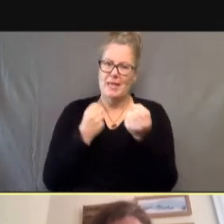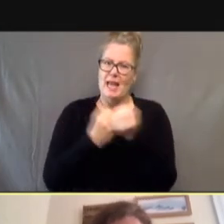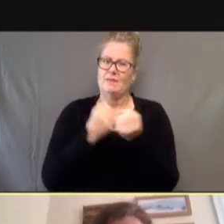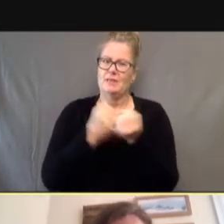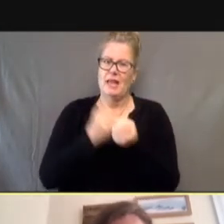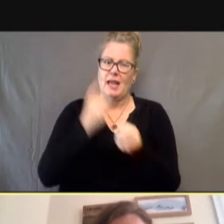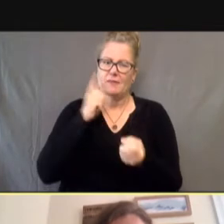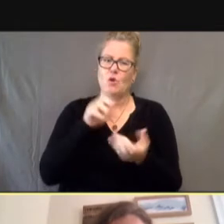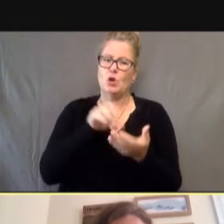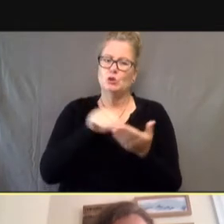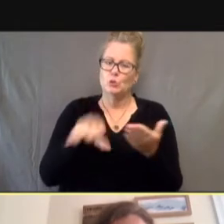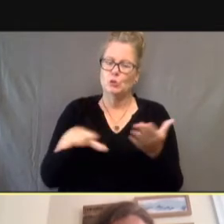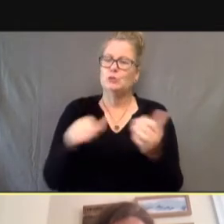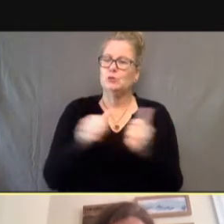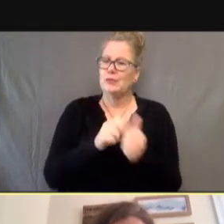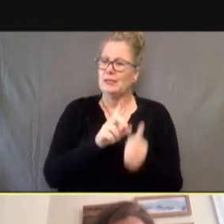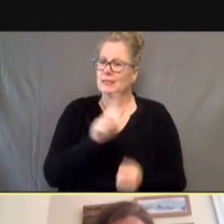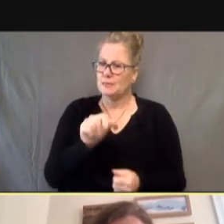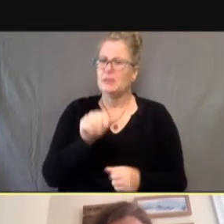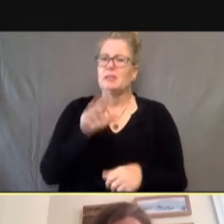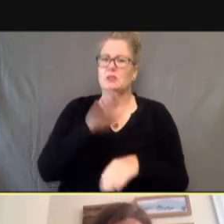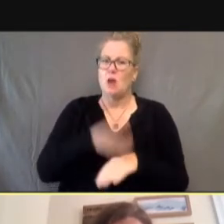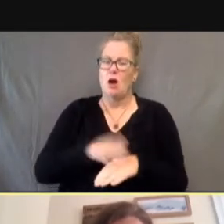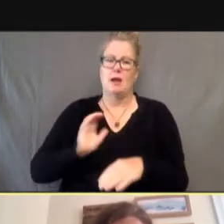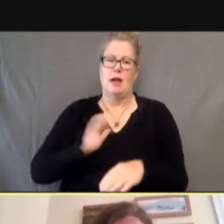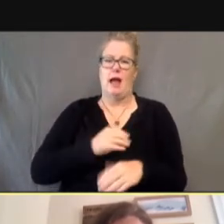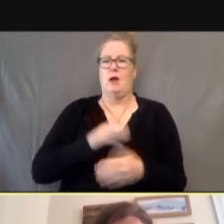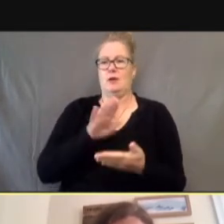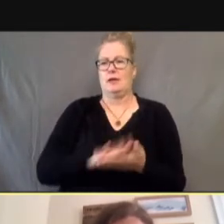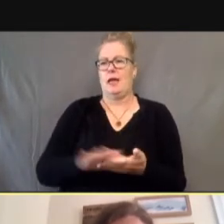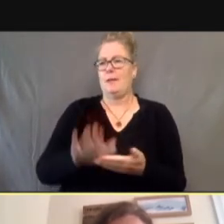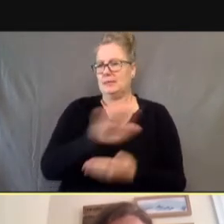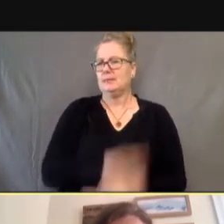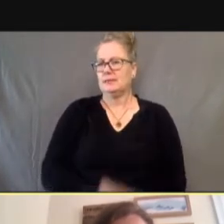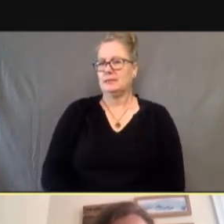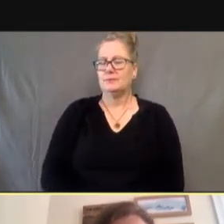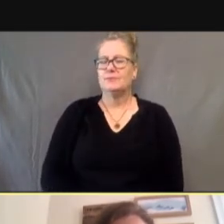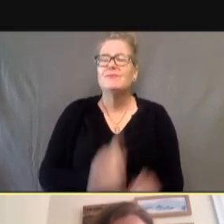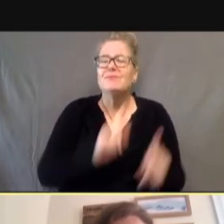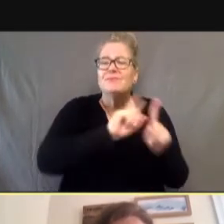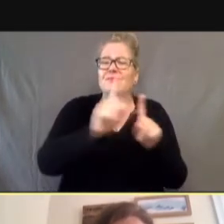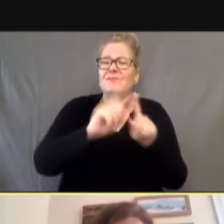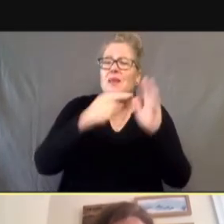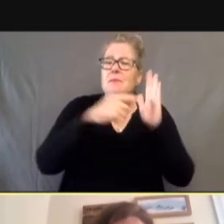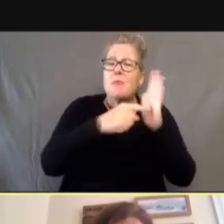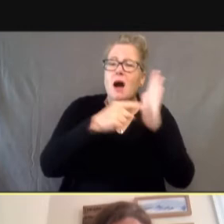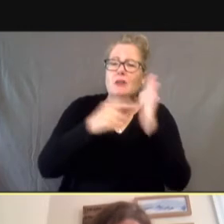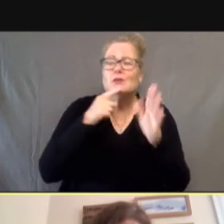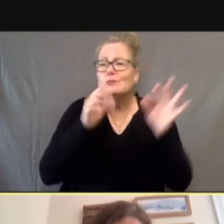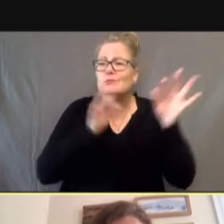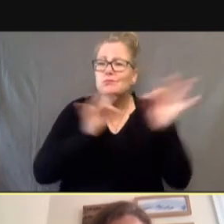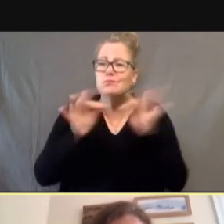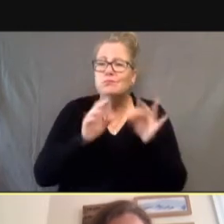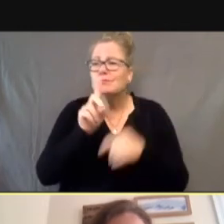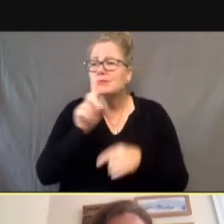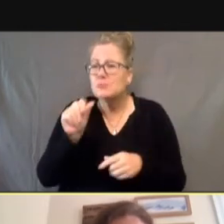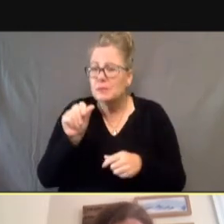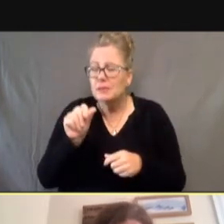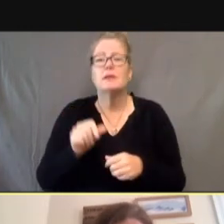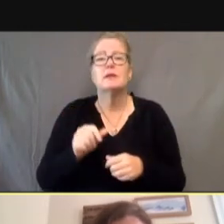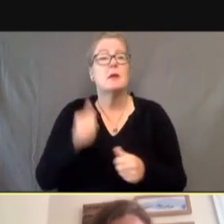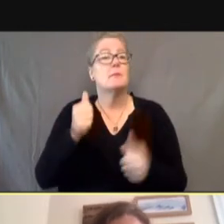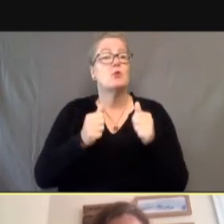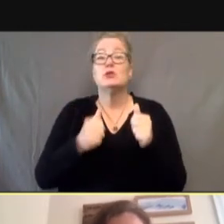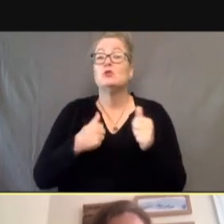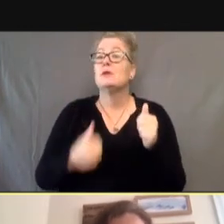campuses. There are many models of disability, but the one that we mostly ascribe to as advocates is the social